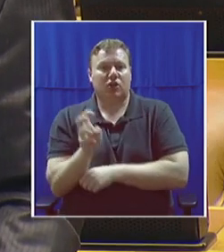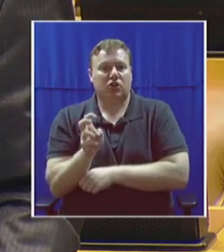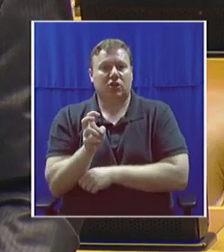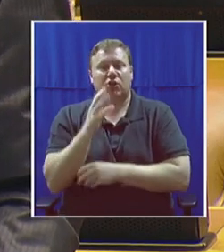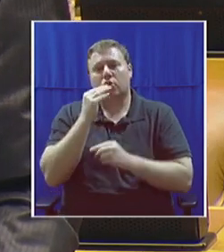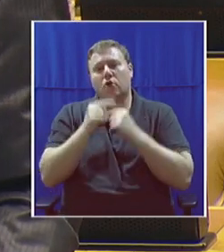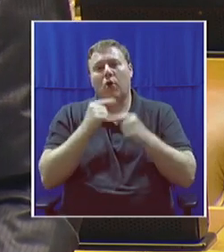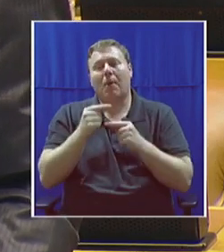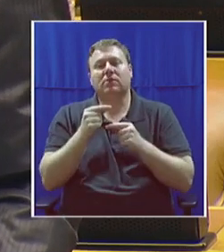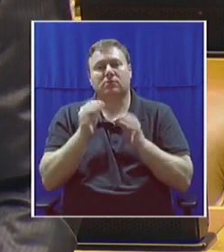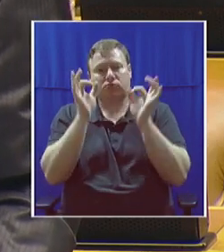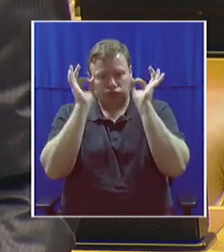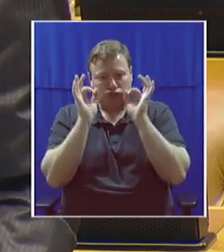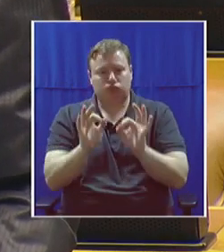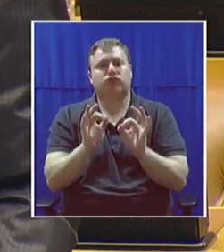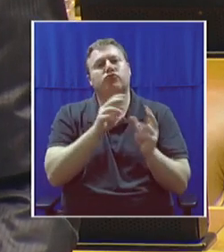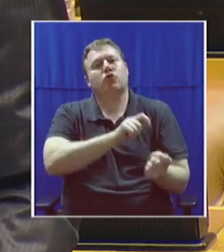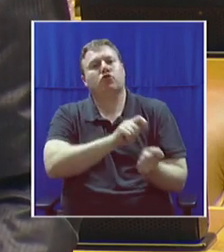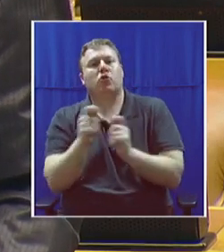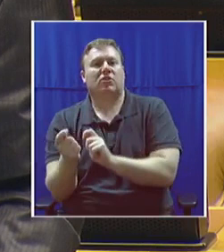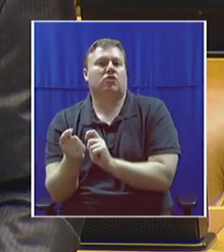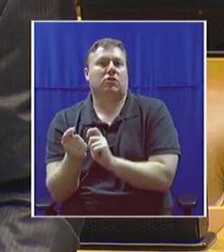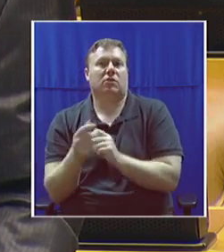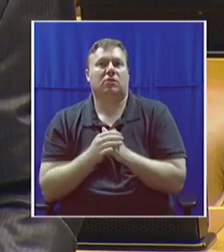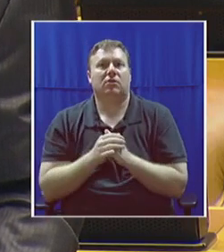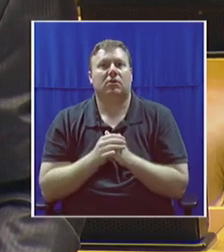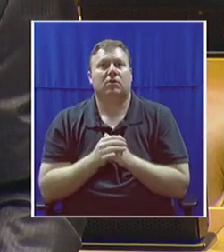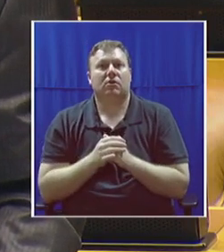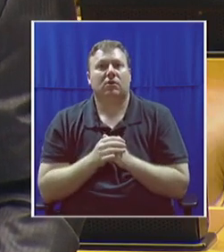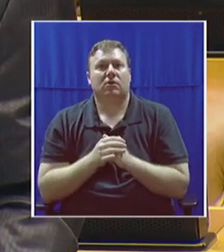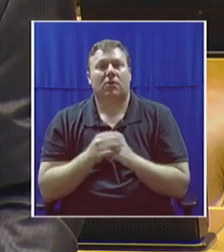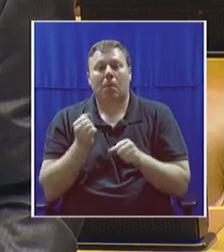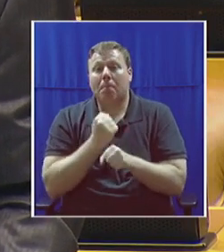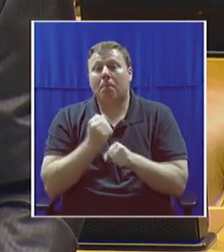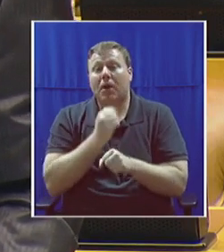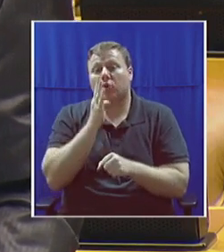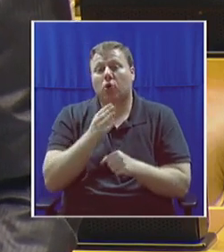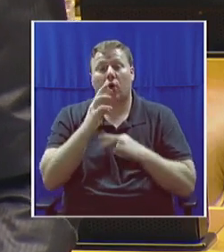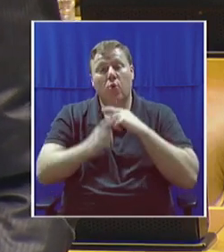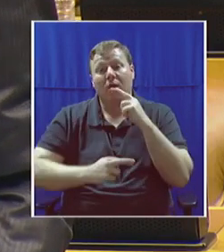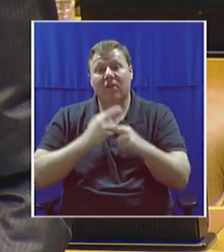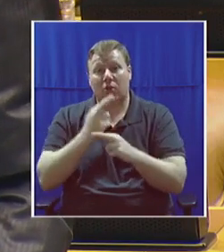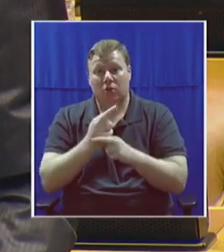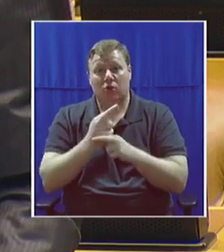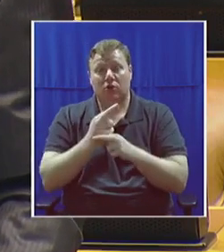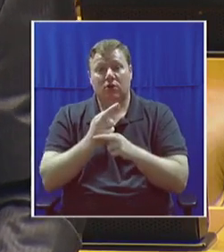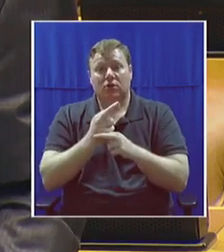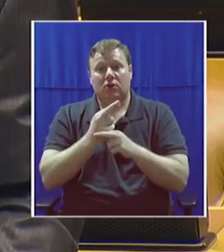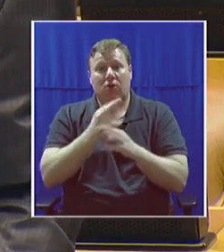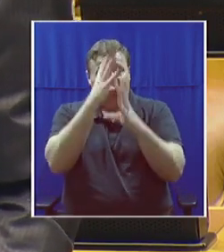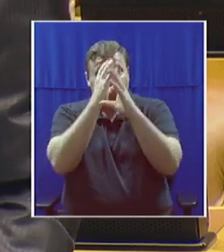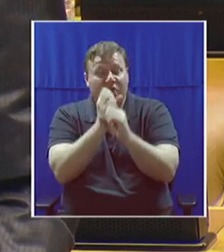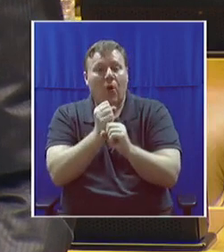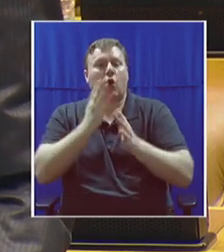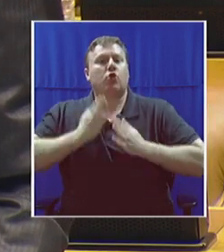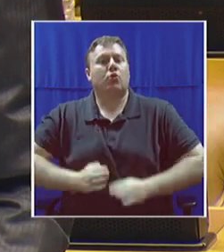just transition as long as we ensure that that Revolution is also human centered we are able